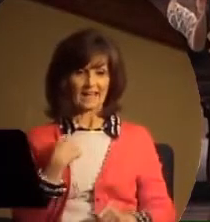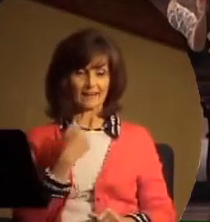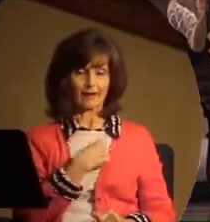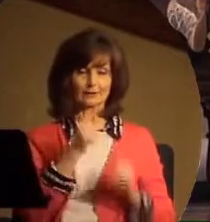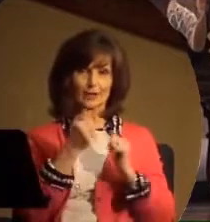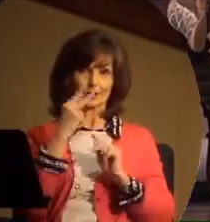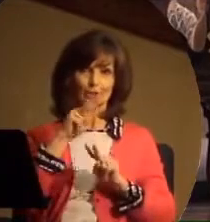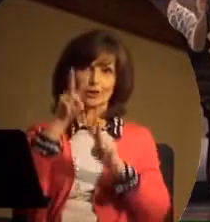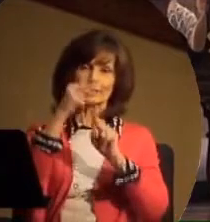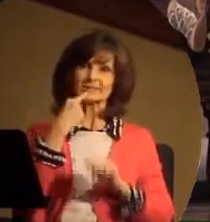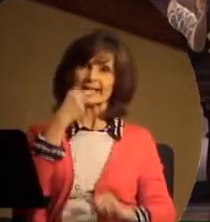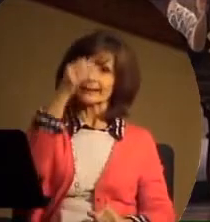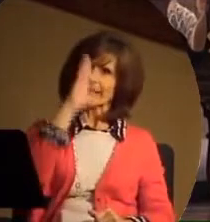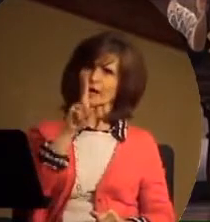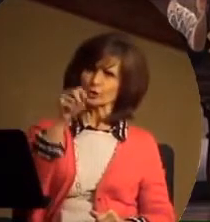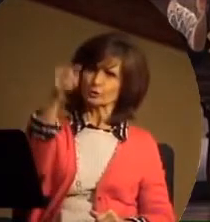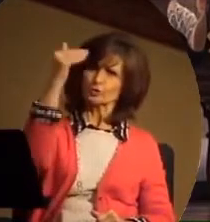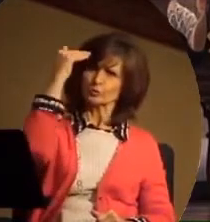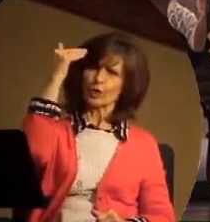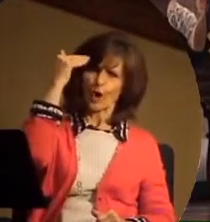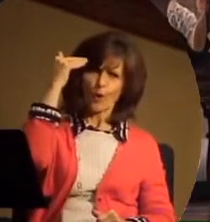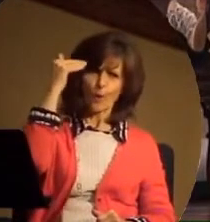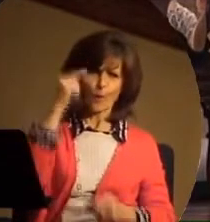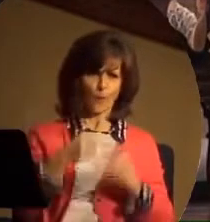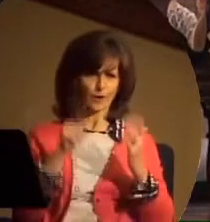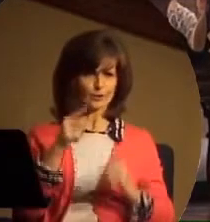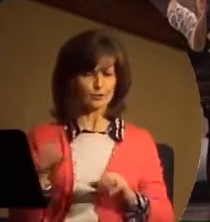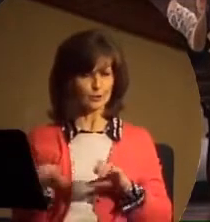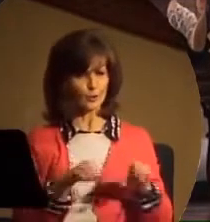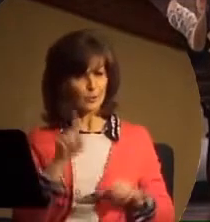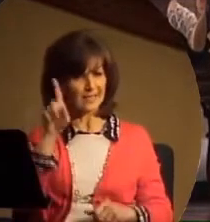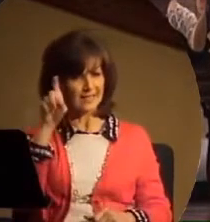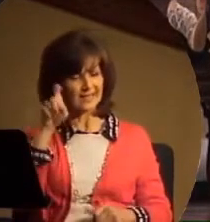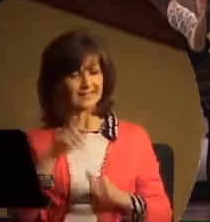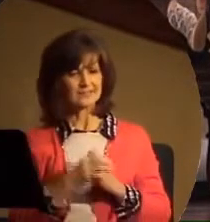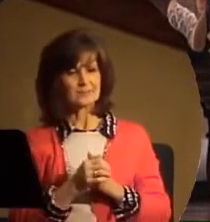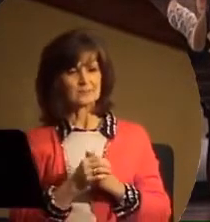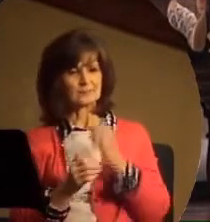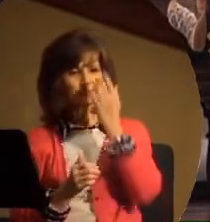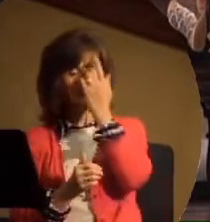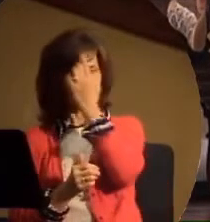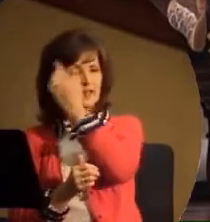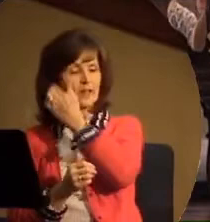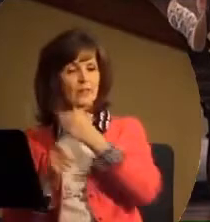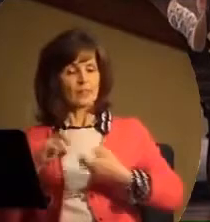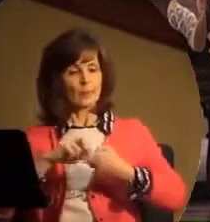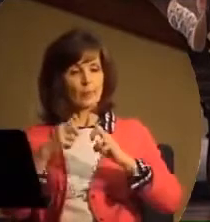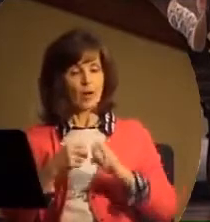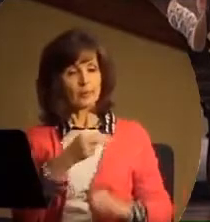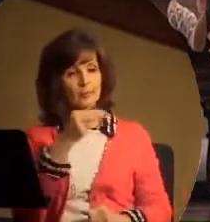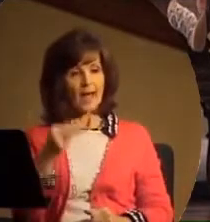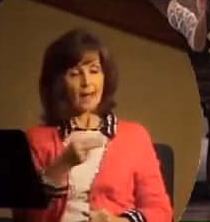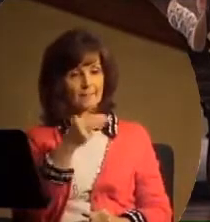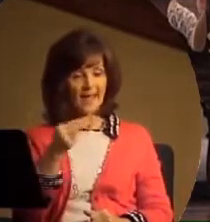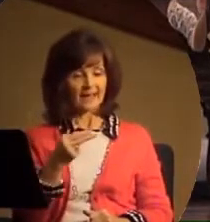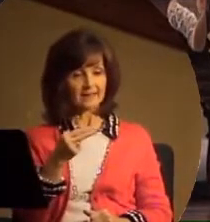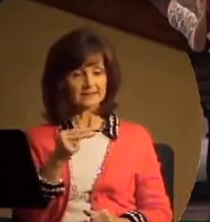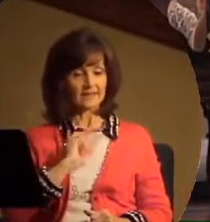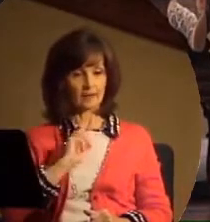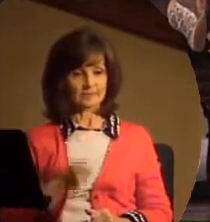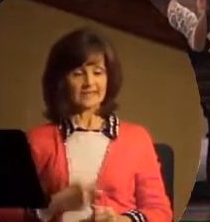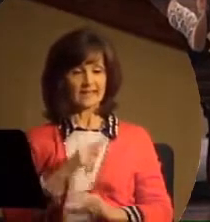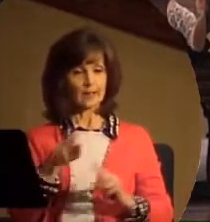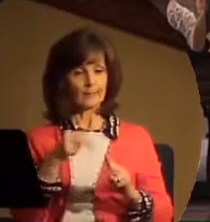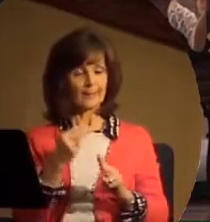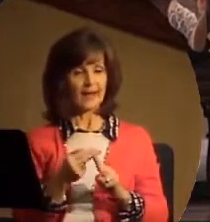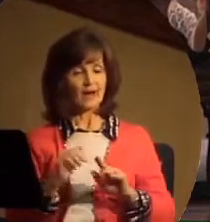"God, do you know what you're doing?" You see, the problem now that Habakkuk gets bent out of shape over is